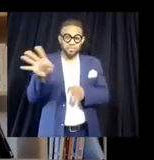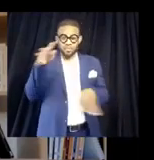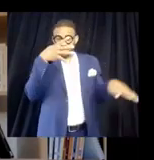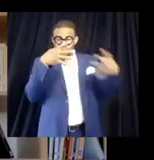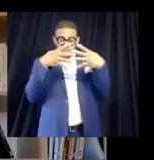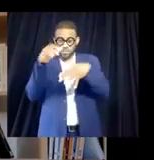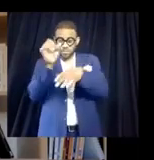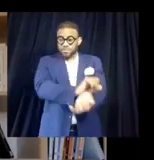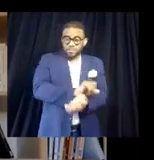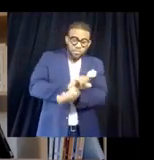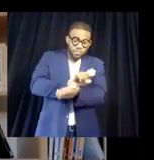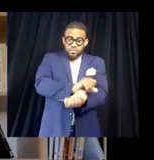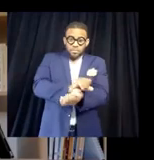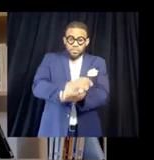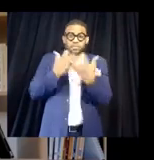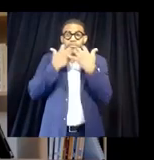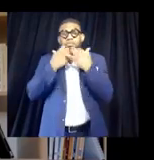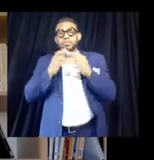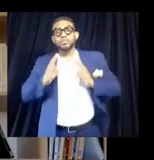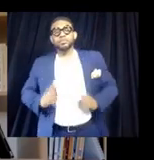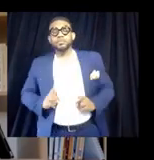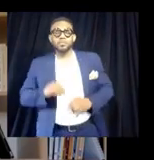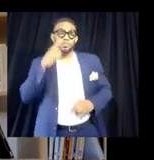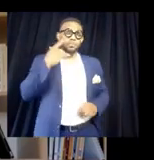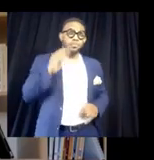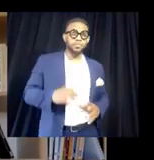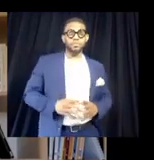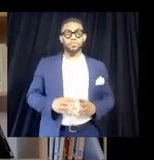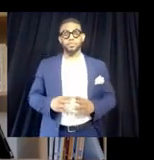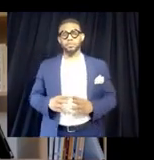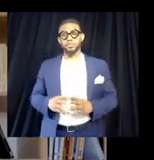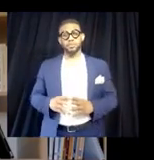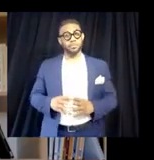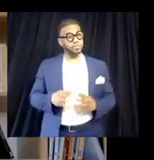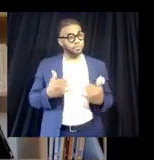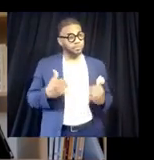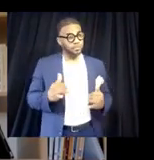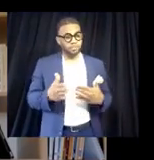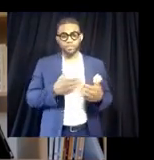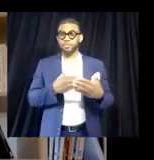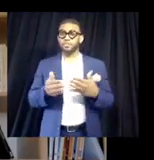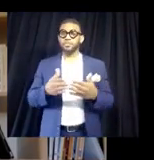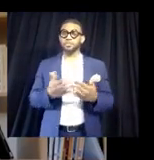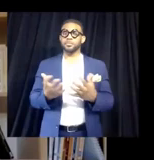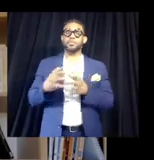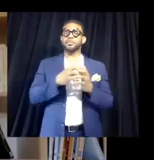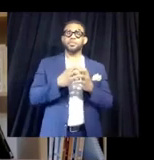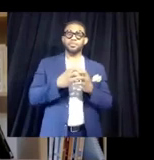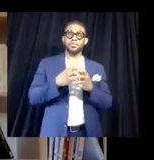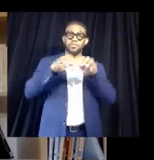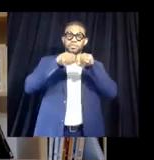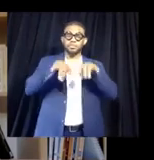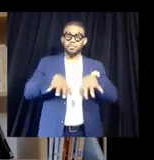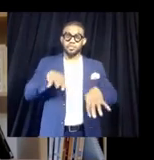with cages and chains for precious human cargo and gold. Yet, in spite of